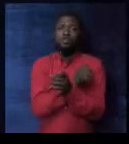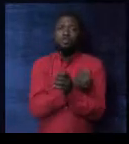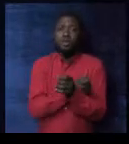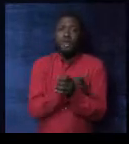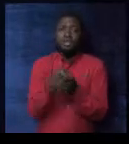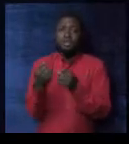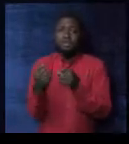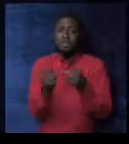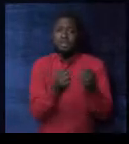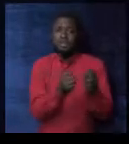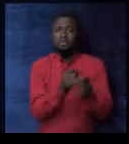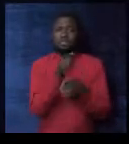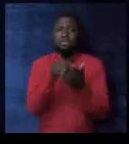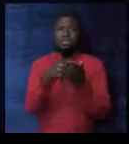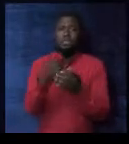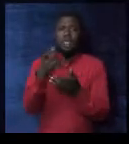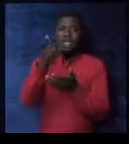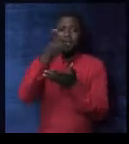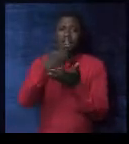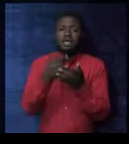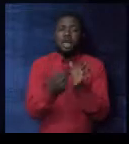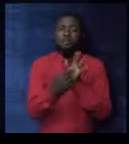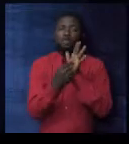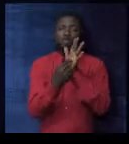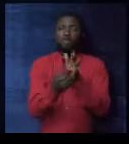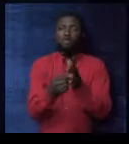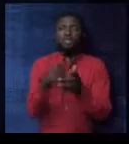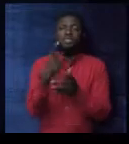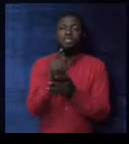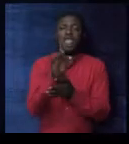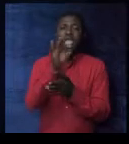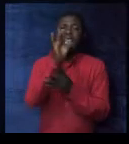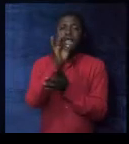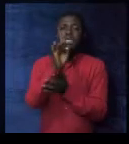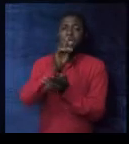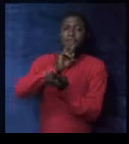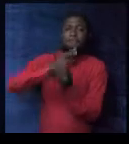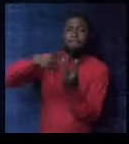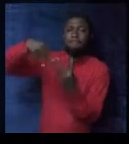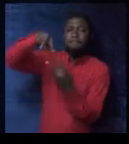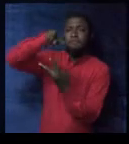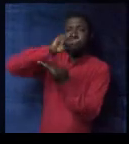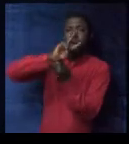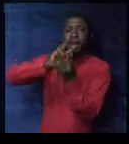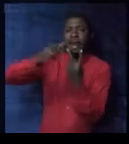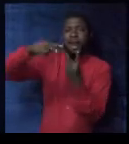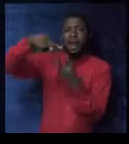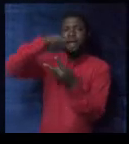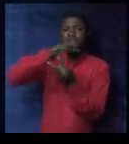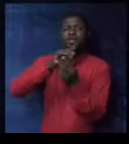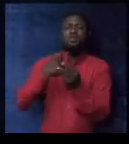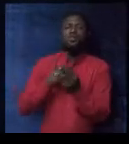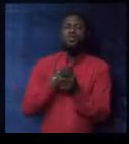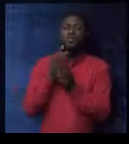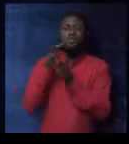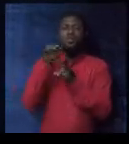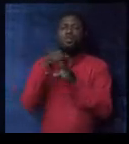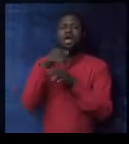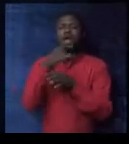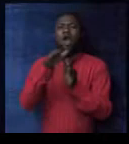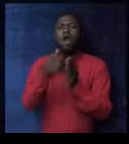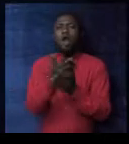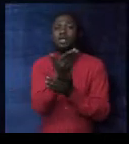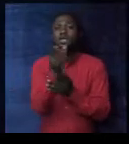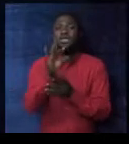solar system, this is a diagram showing the 8 planets. So we'll look at all these 8